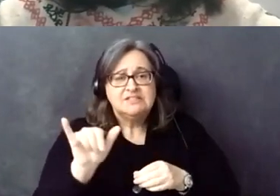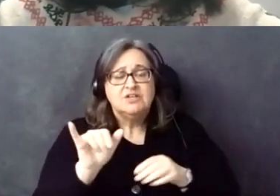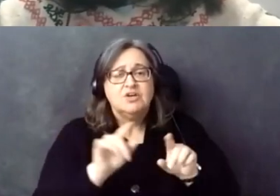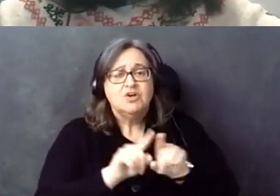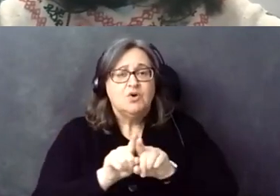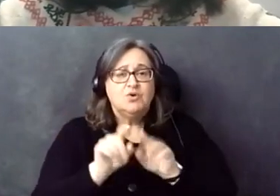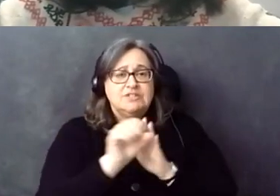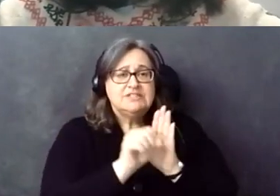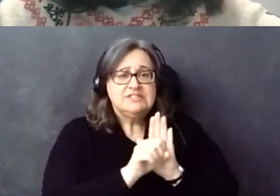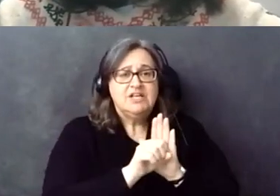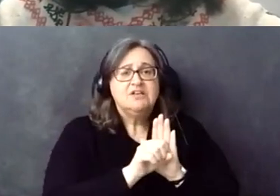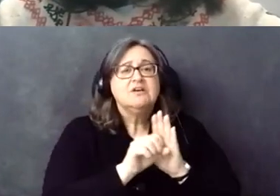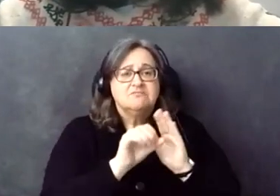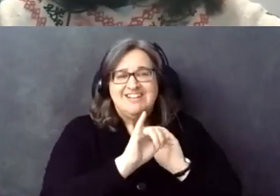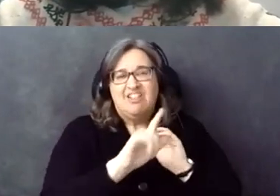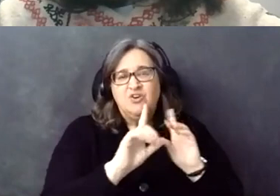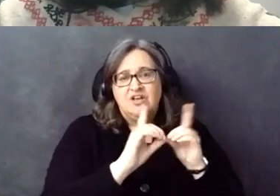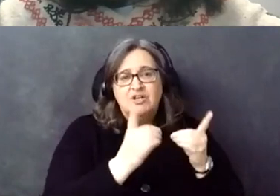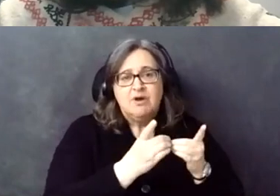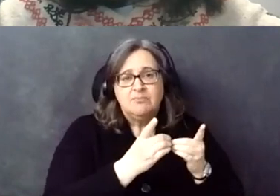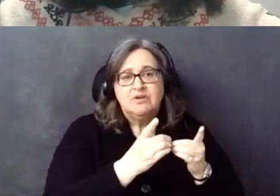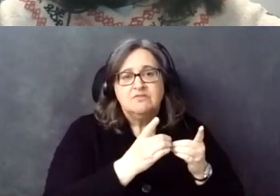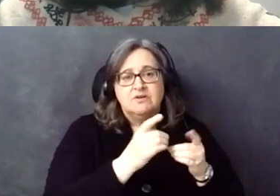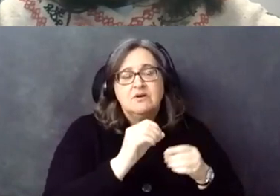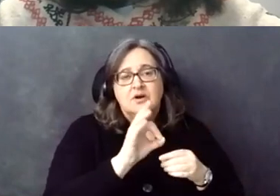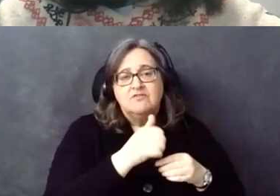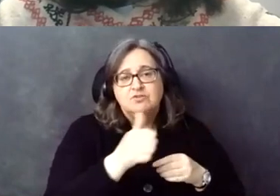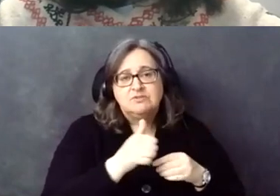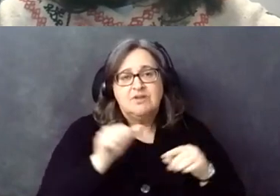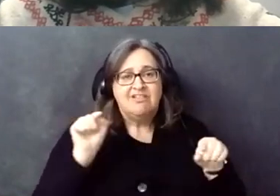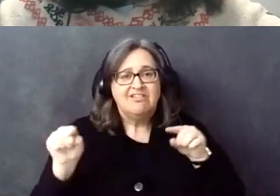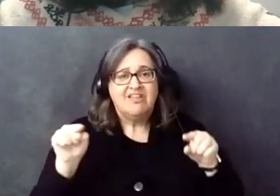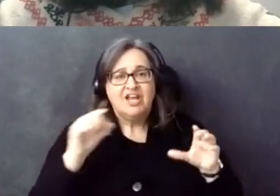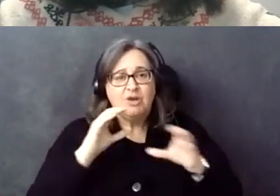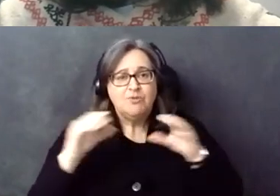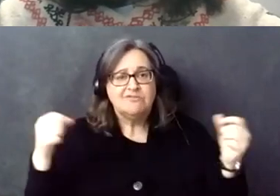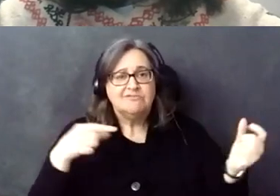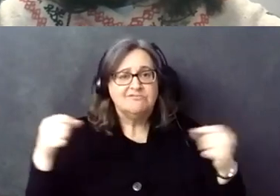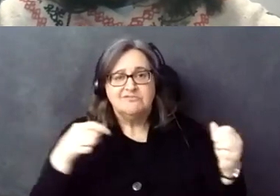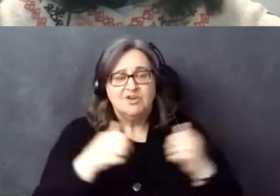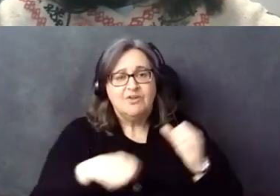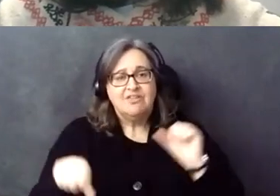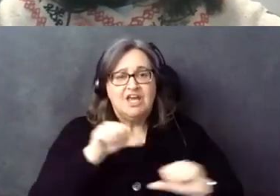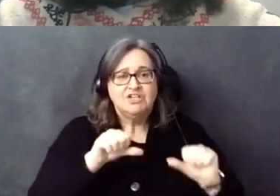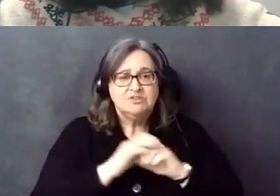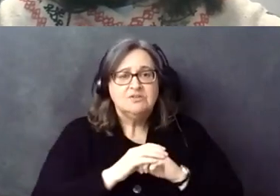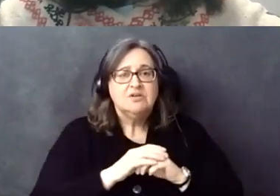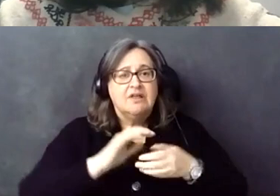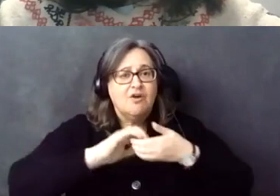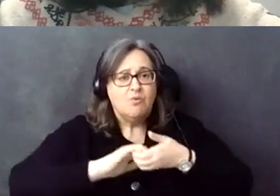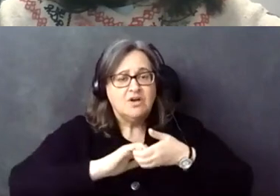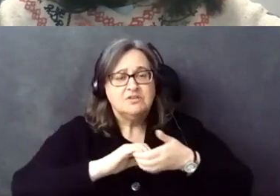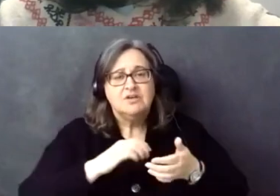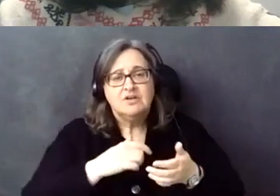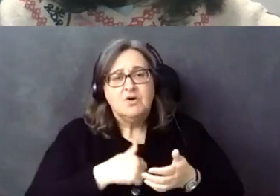as the State Department of Transportation, that communicates with one another and they work together. And so if there are some additional, and I